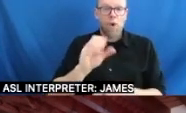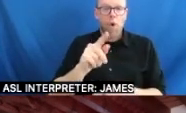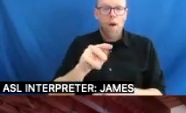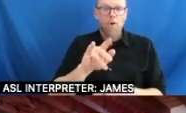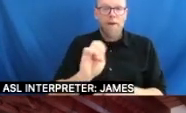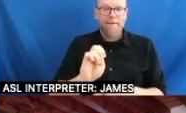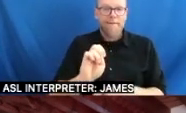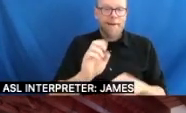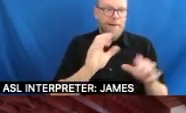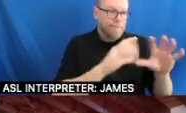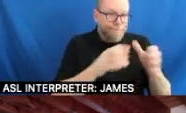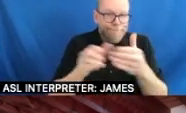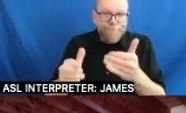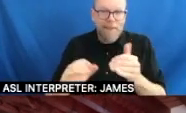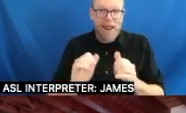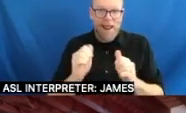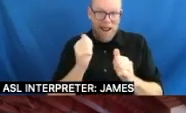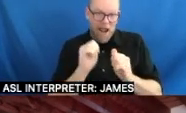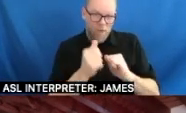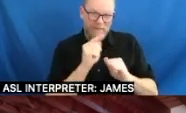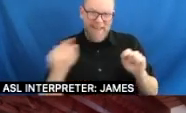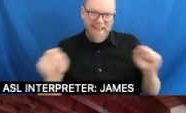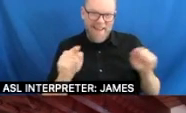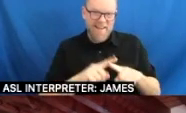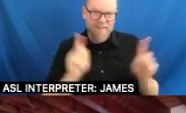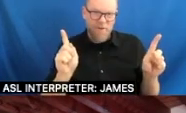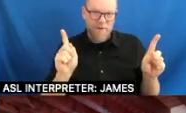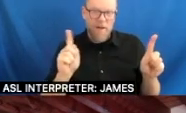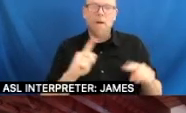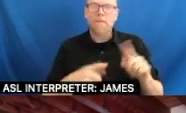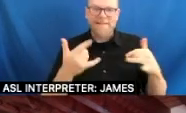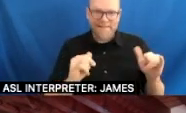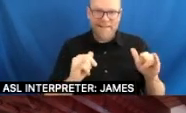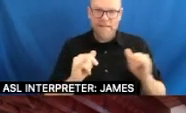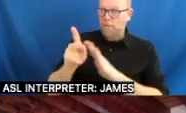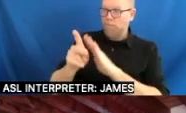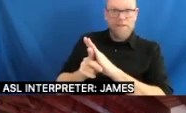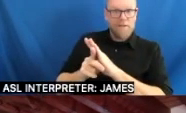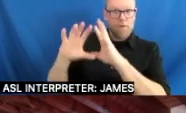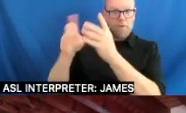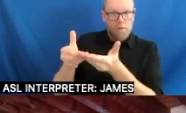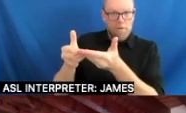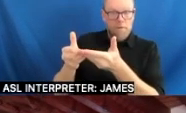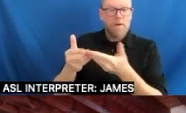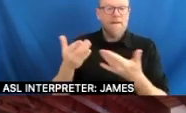each other, but also how they're united by those same set of principles that Hope just shared.